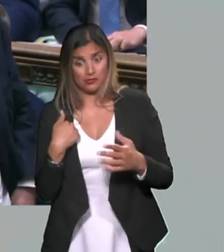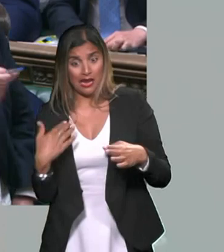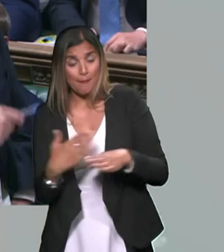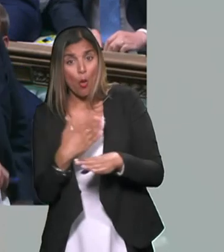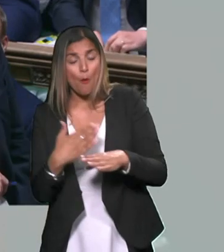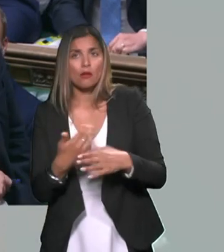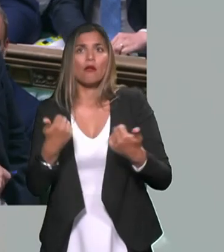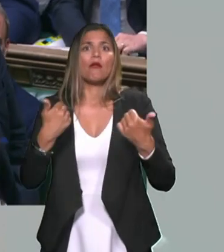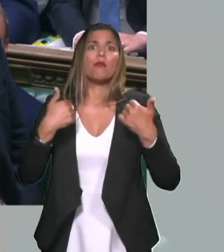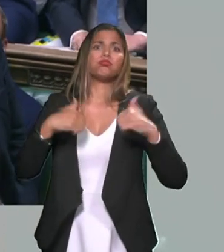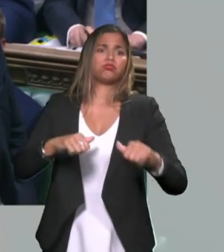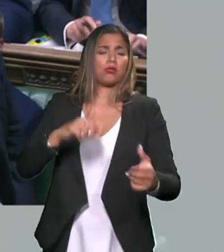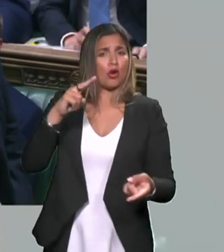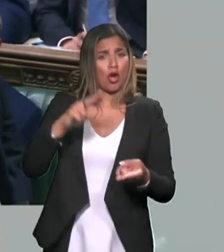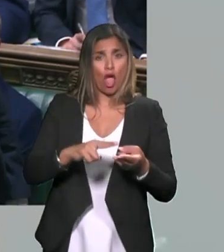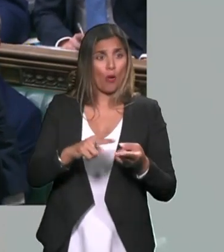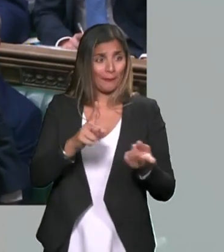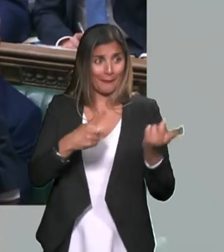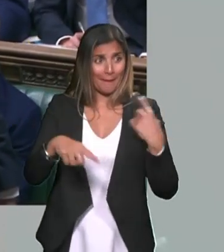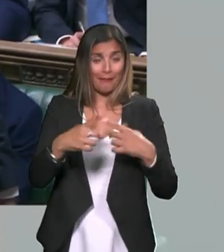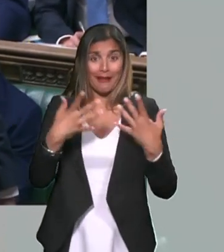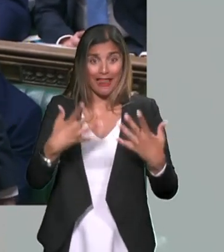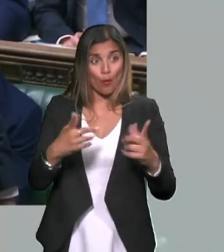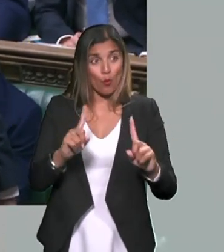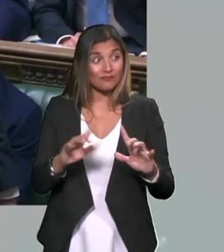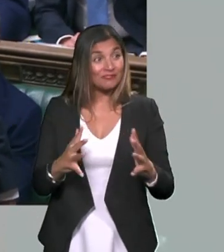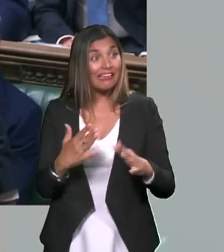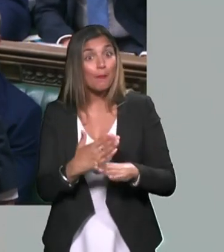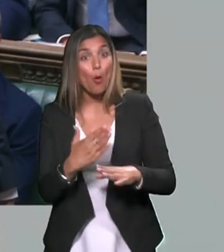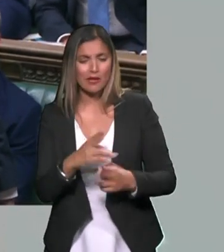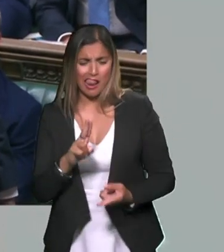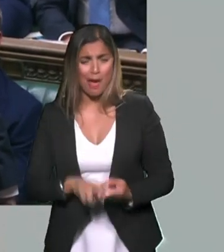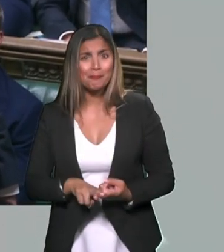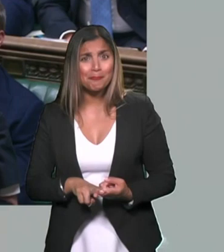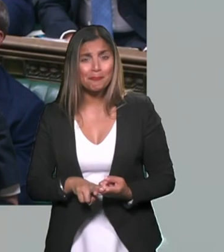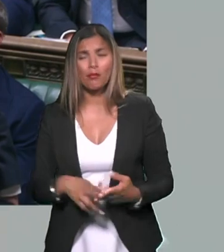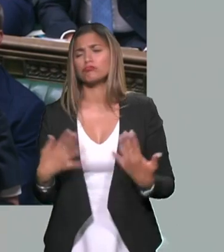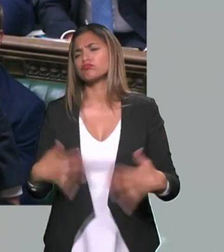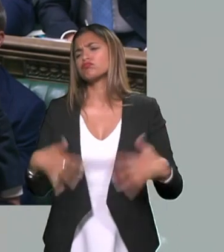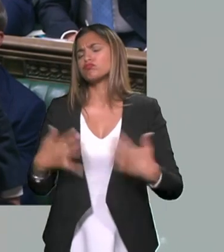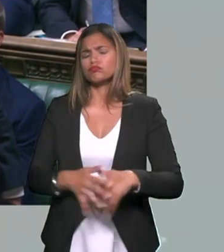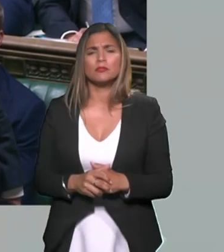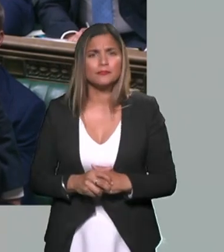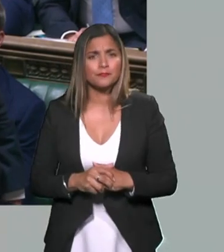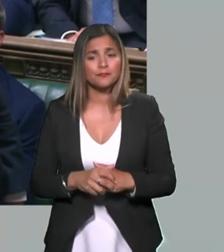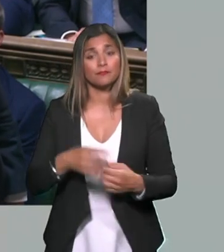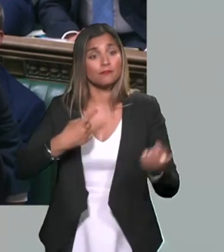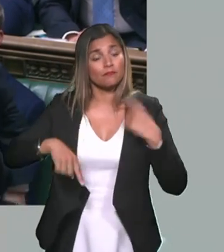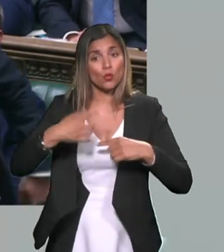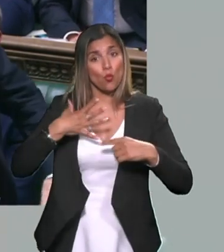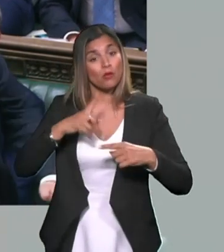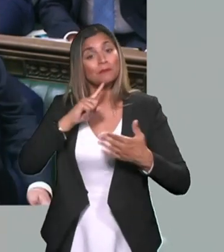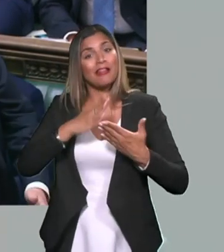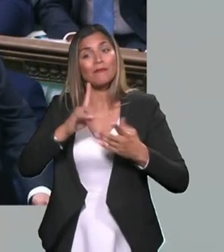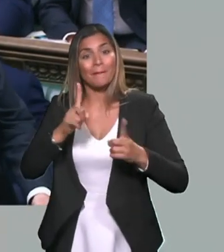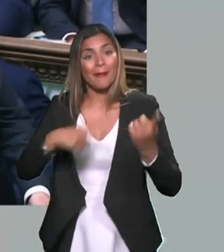lows. And that is what counts, Mr Speaker. Never, they are very happy to see people languish on benefits. We believe in getting people into good